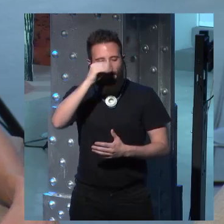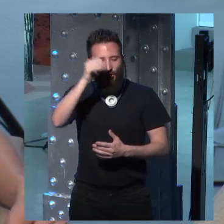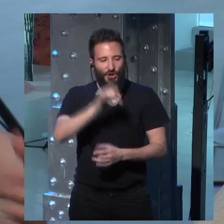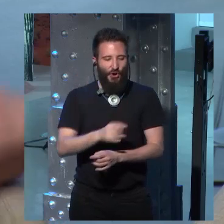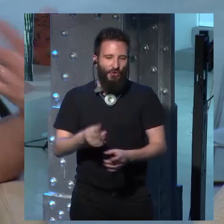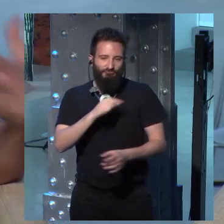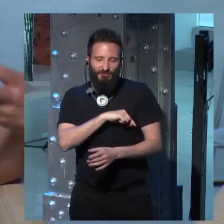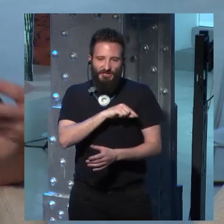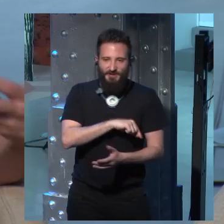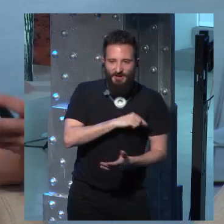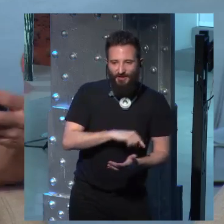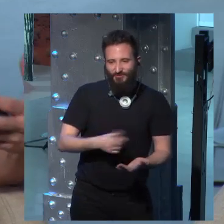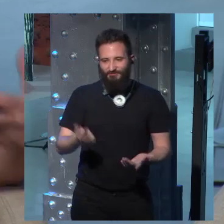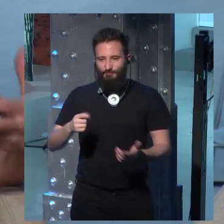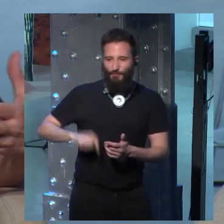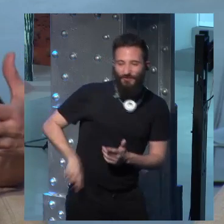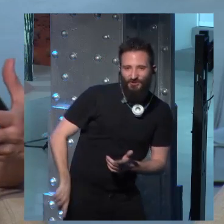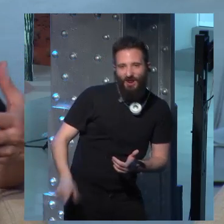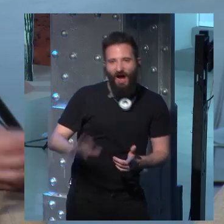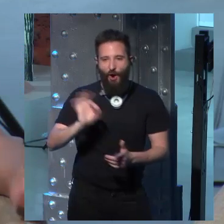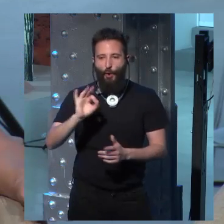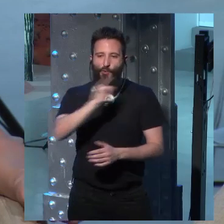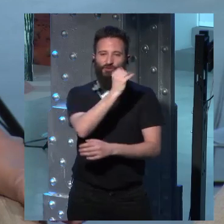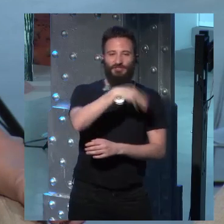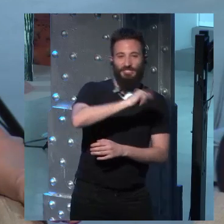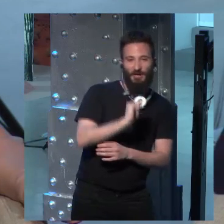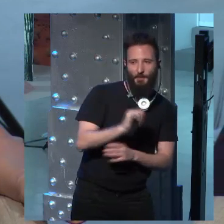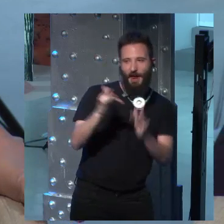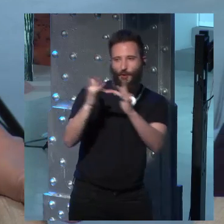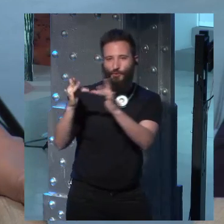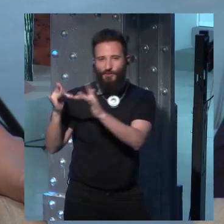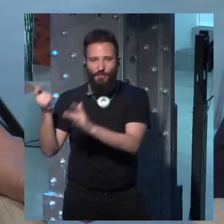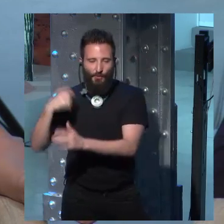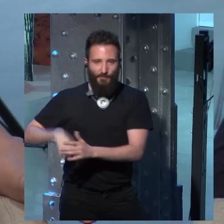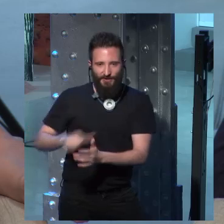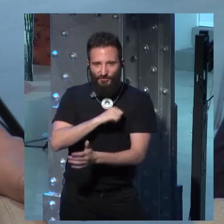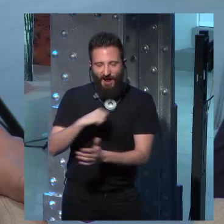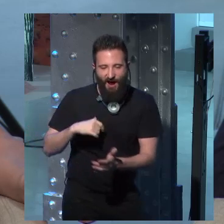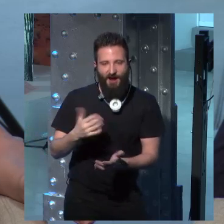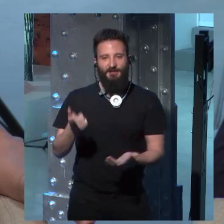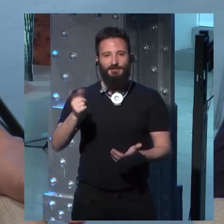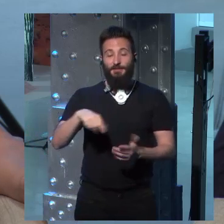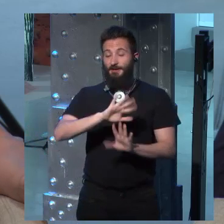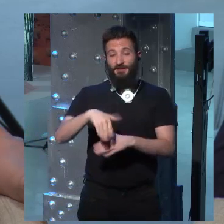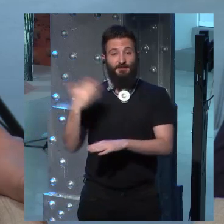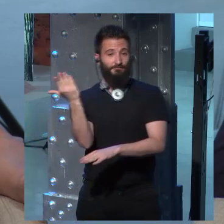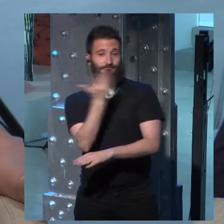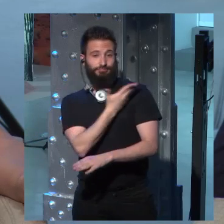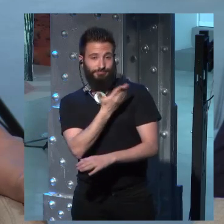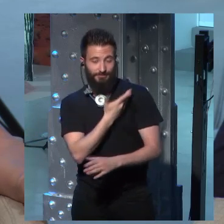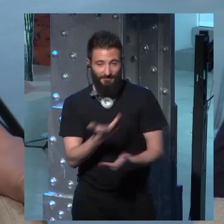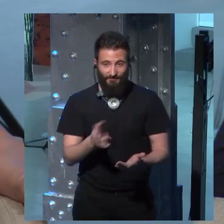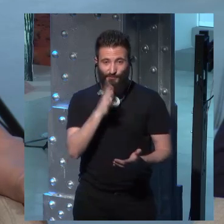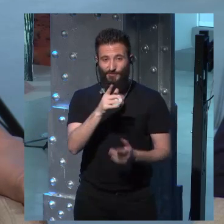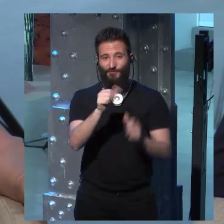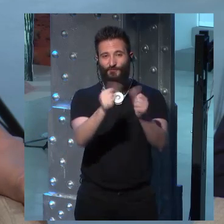Jimmy, and also her relationship with herself and her ideas of morality, takes a toll on her in a very particular way that I do